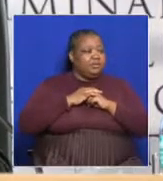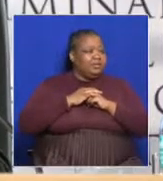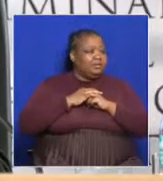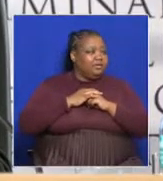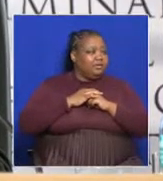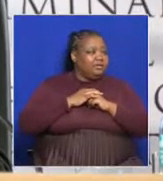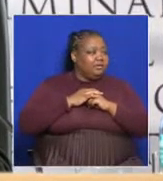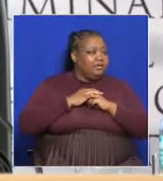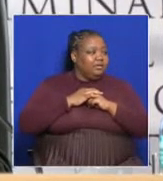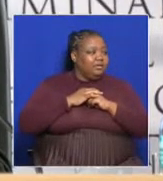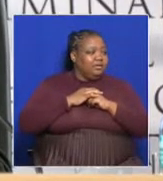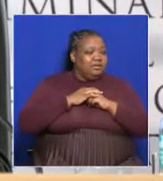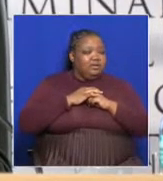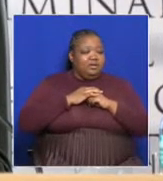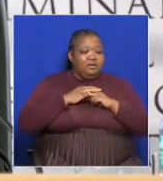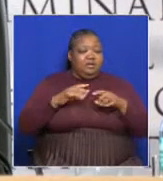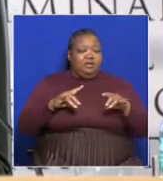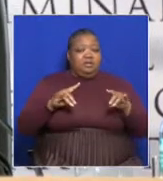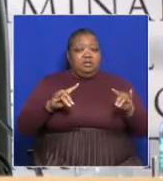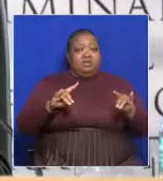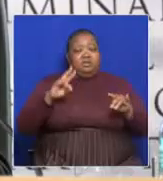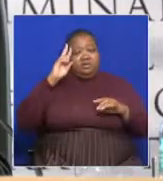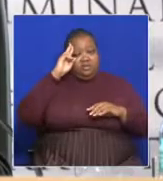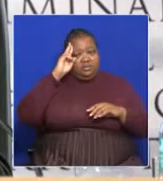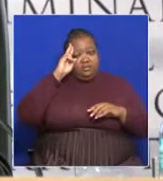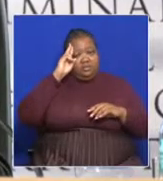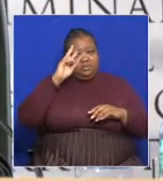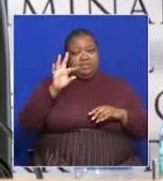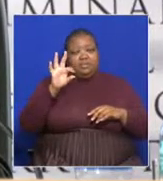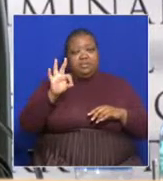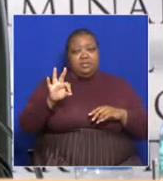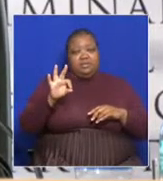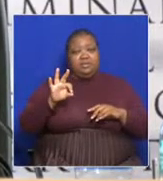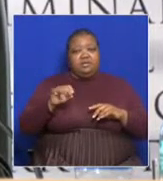The Chair will recall that on Monday, the 1st of June,